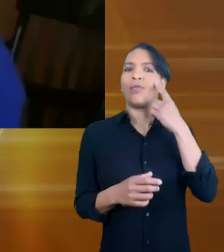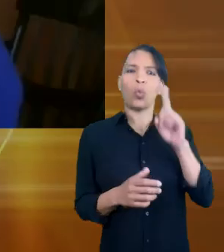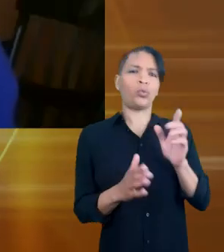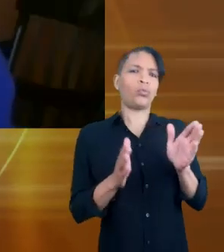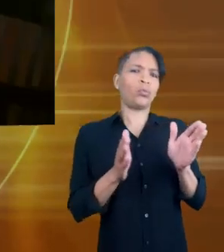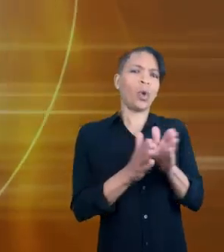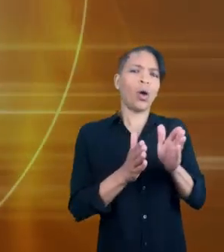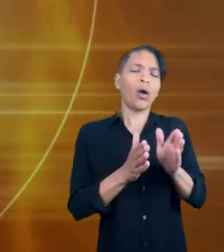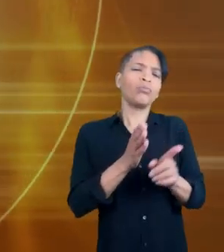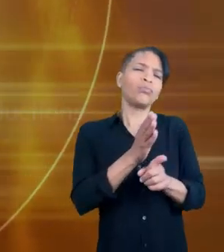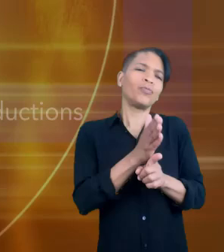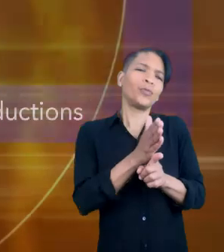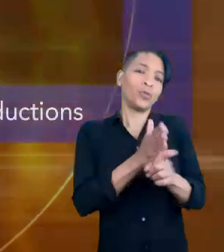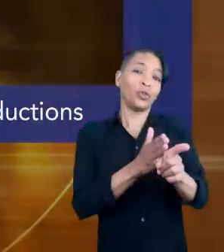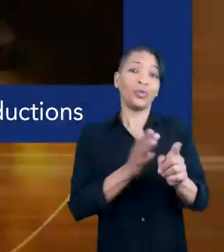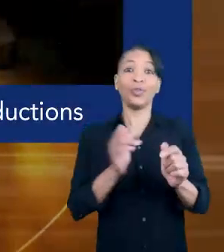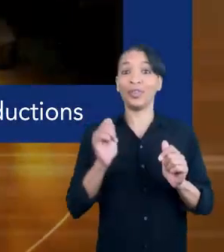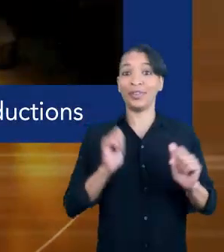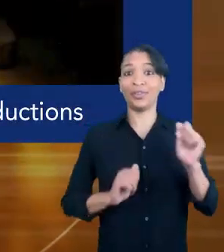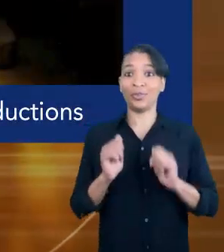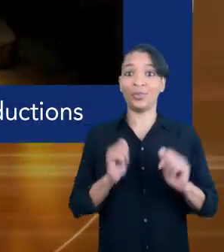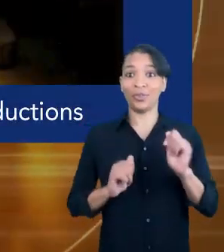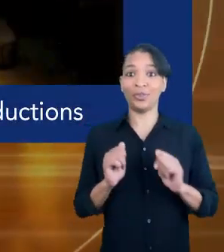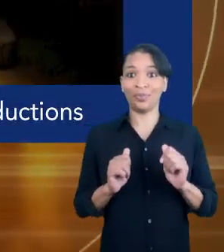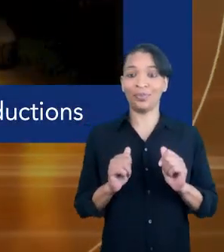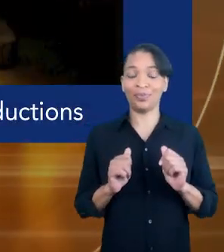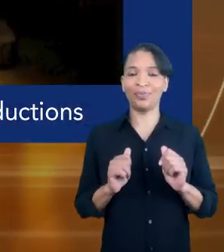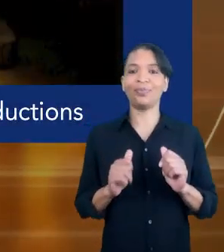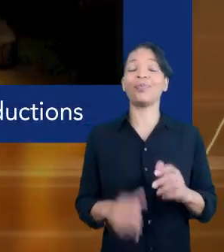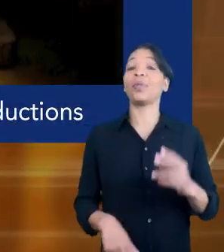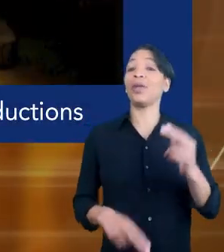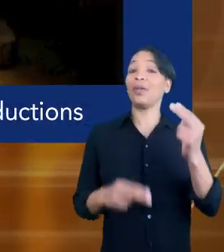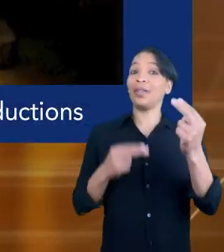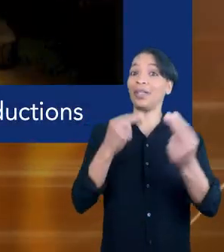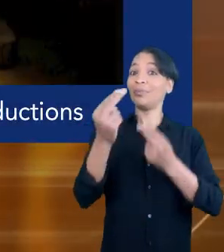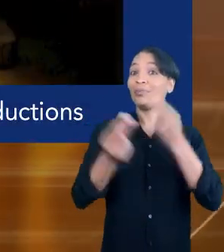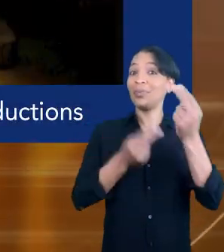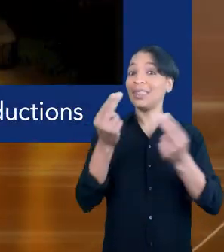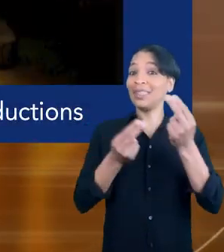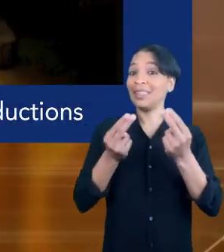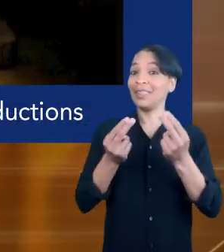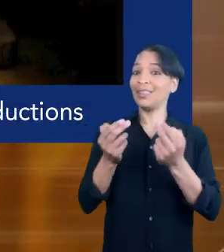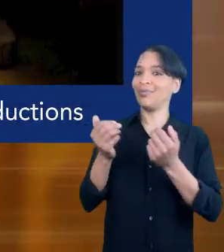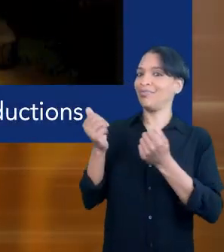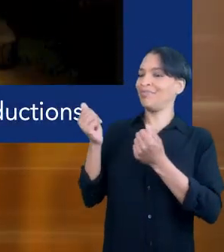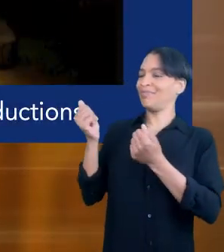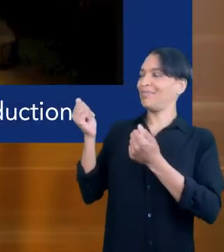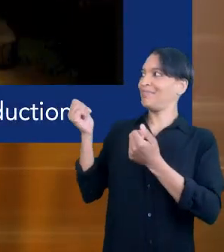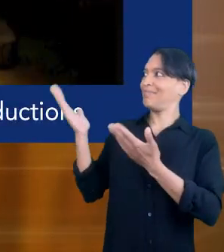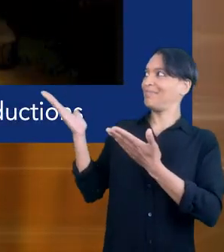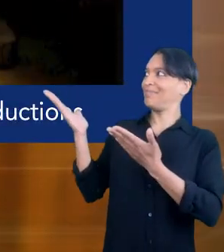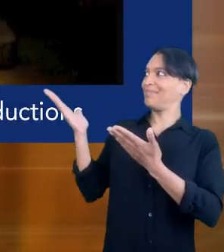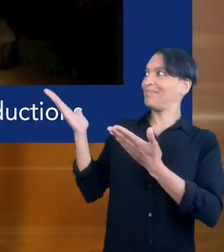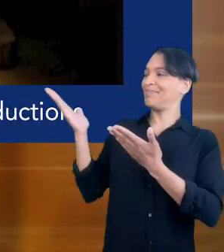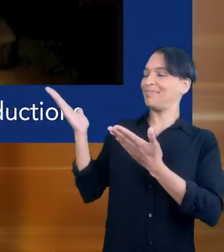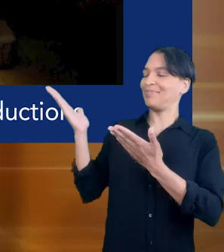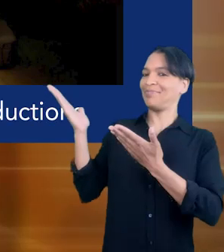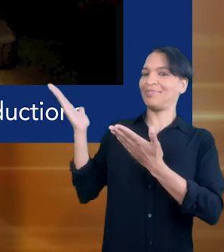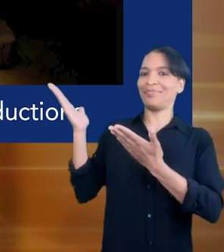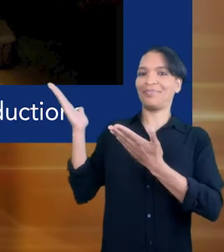are Parade by Moonbox Productions, Scenic Design by Lindsay Genevieve